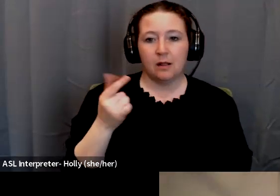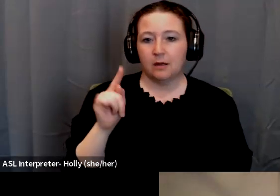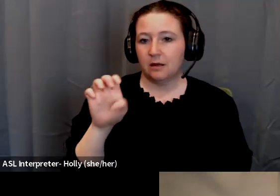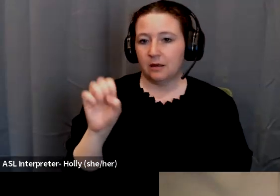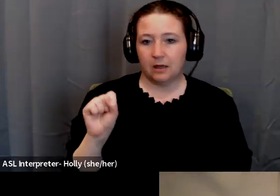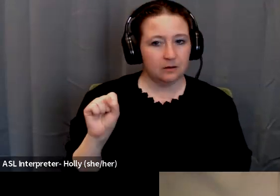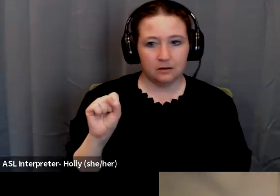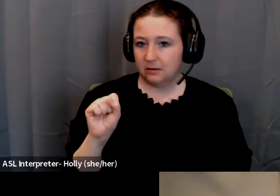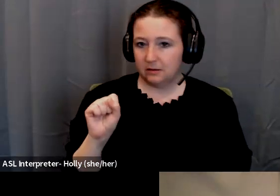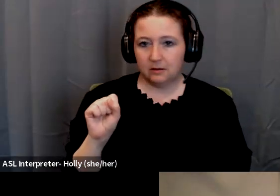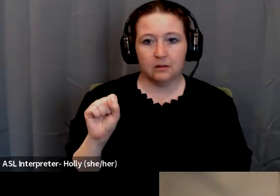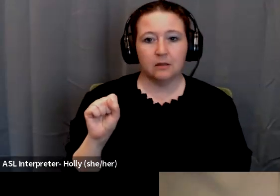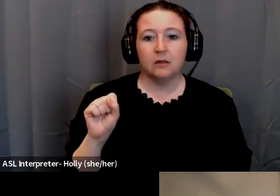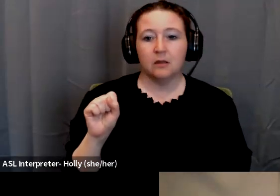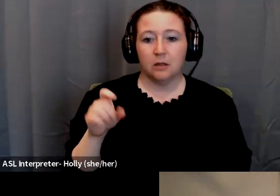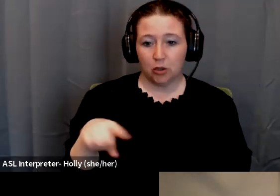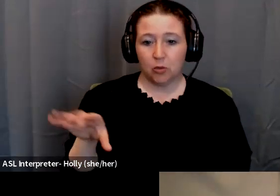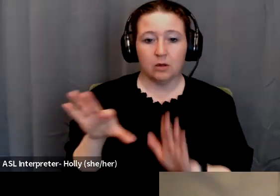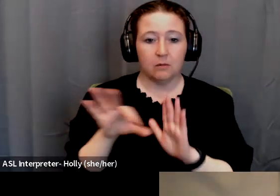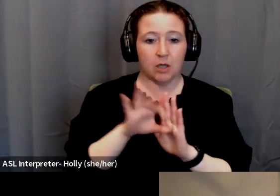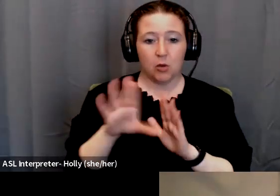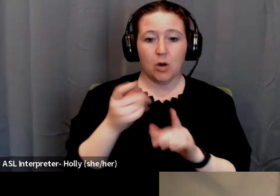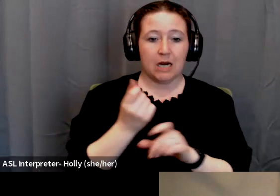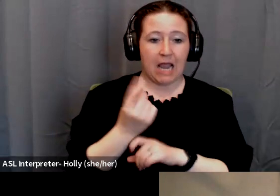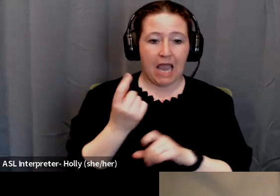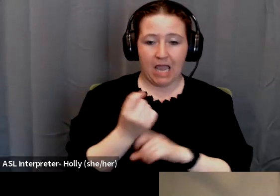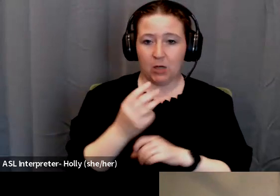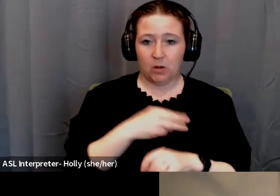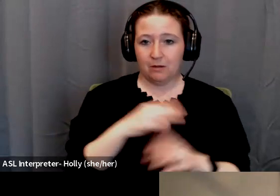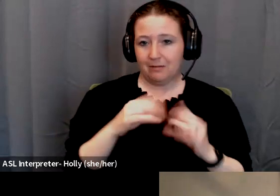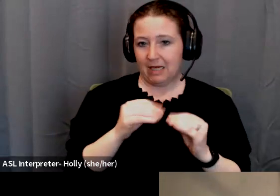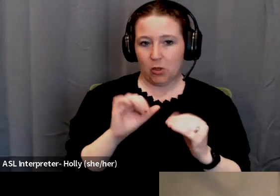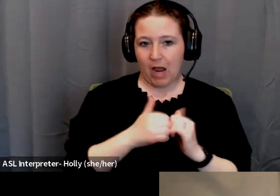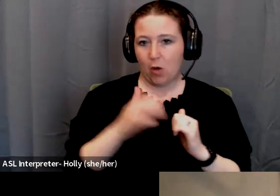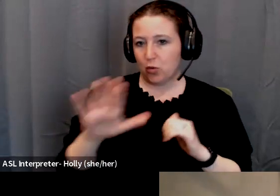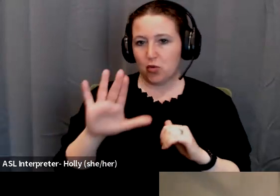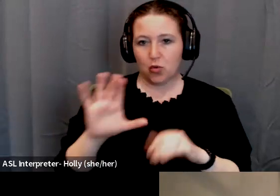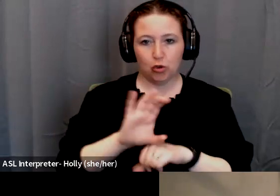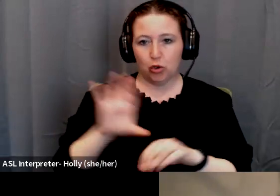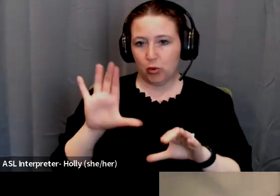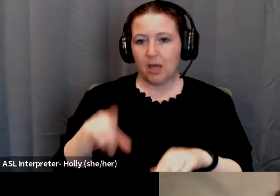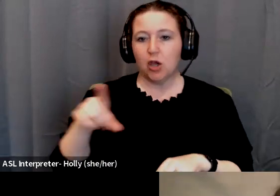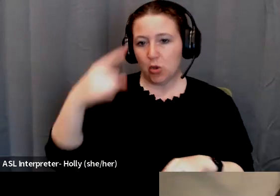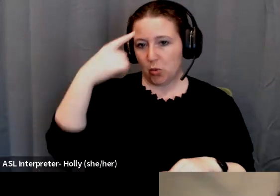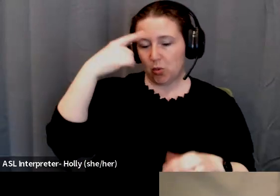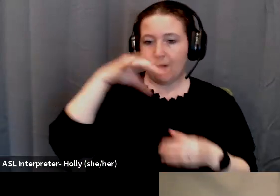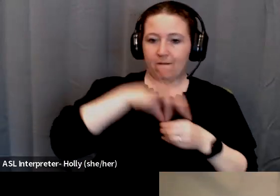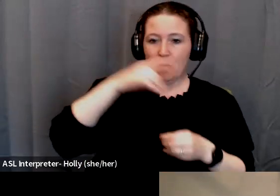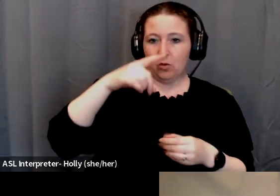were chosen at your annual meeting or however your congregation did that. You are voting your conscience. You are